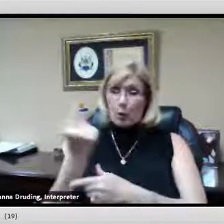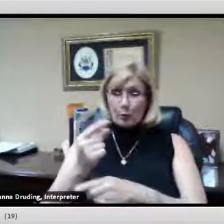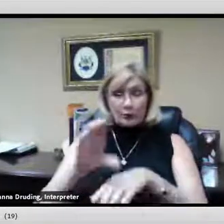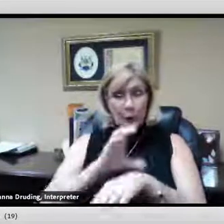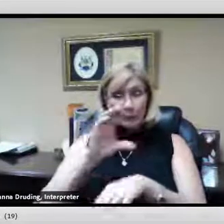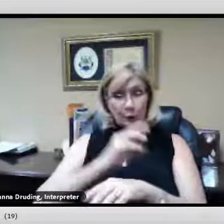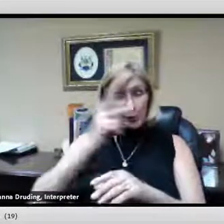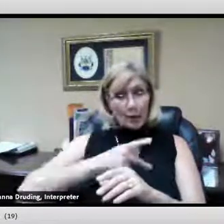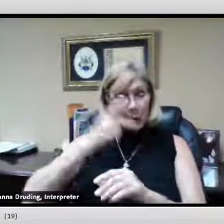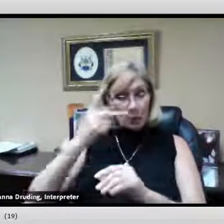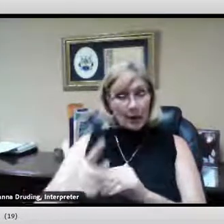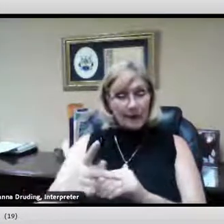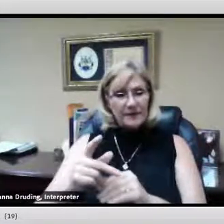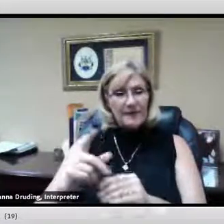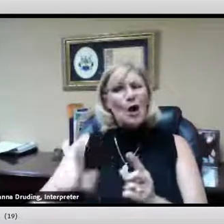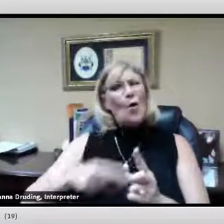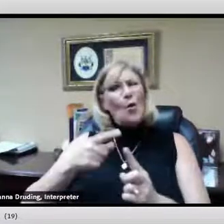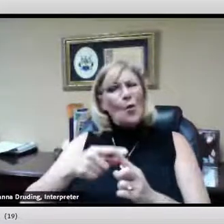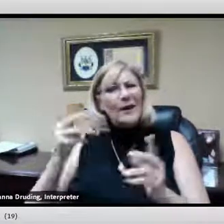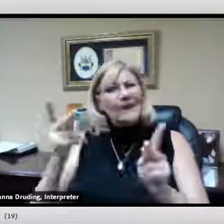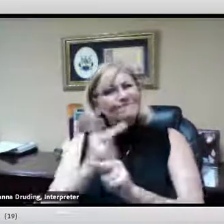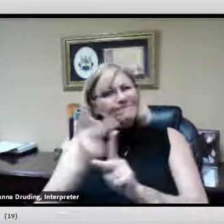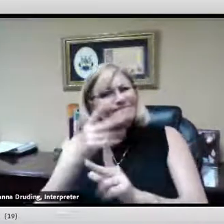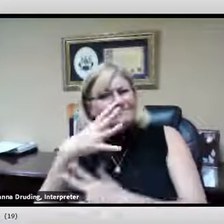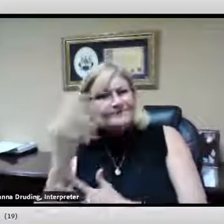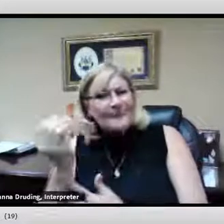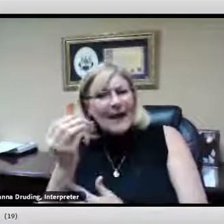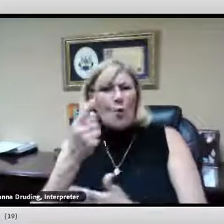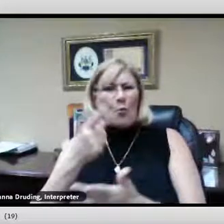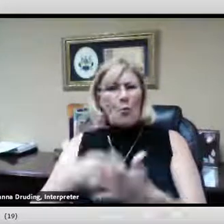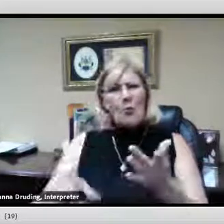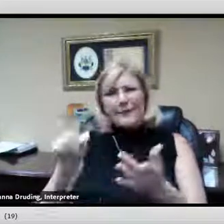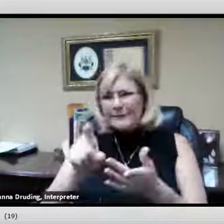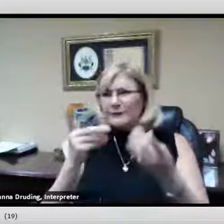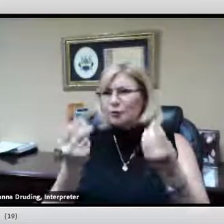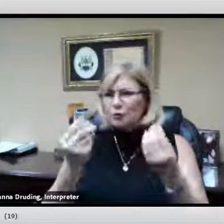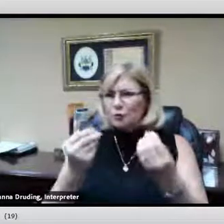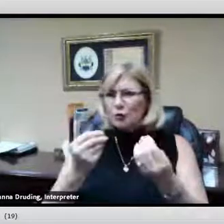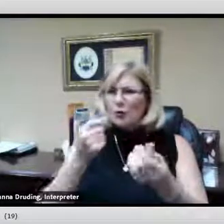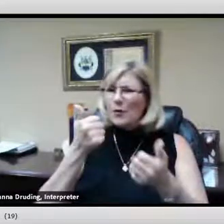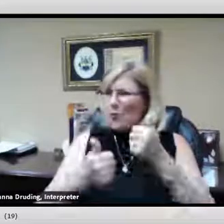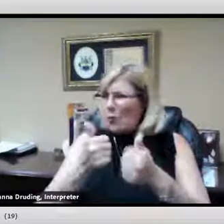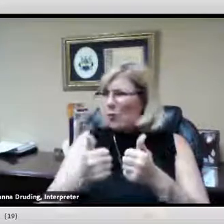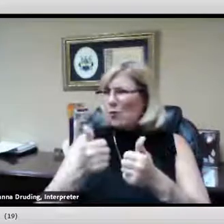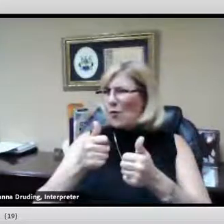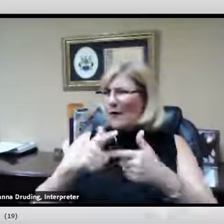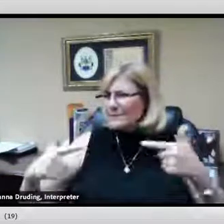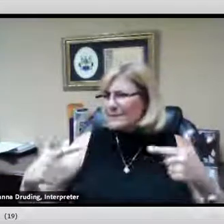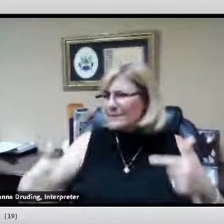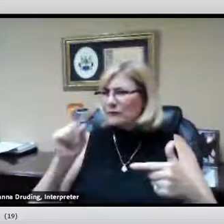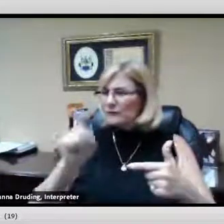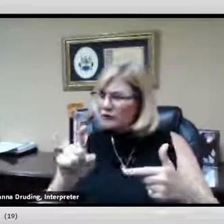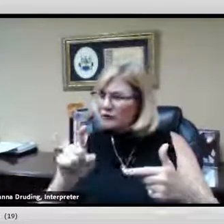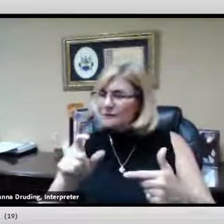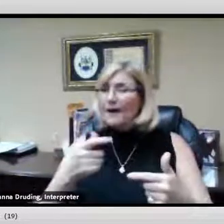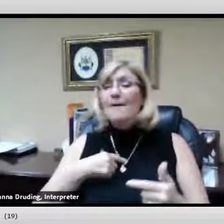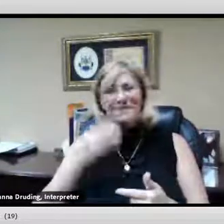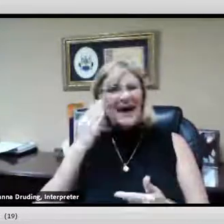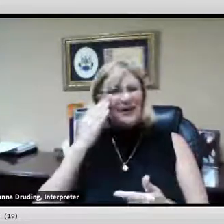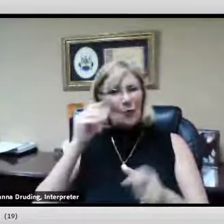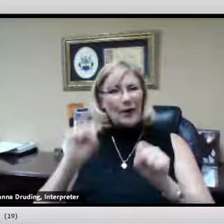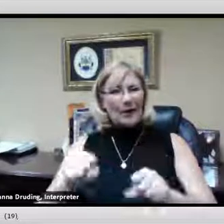programming, once I'd figured out what I needed to do and what language might work, a lot of that I think I could learn